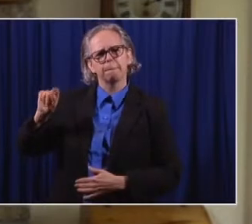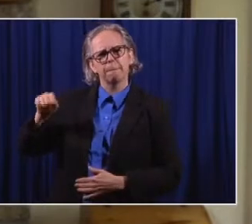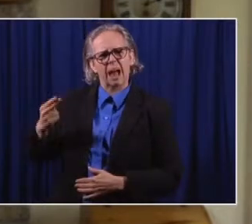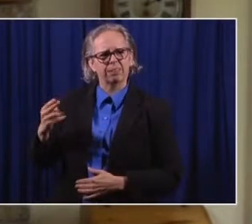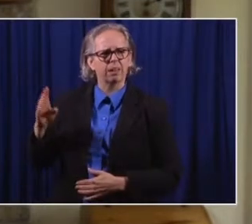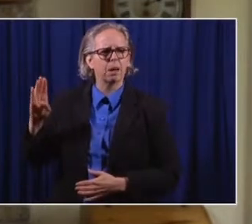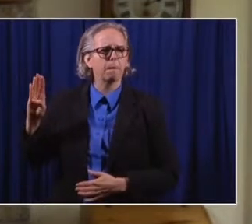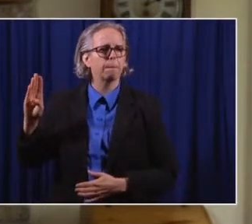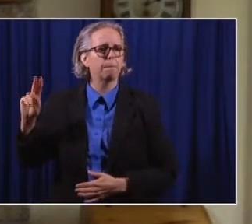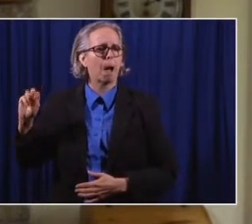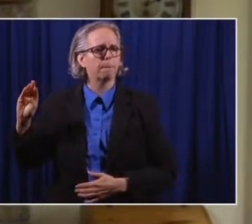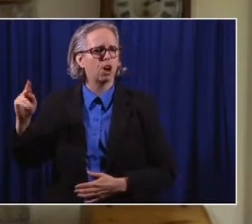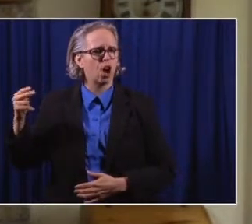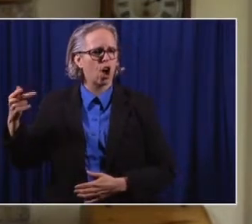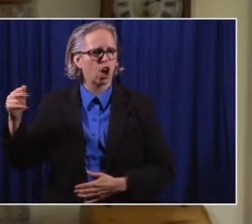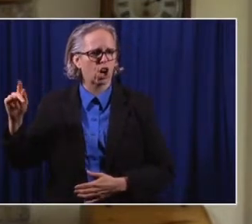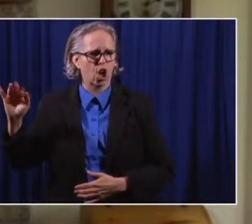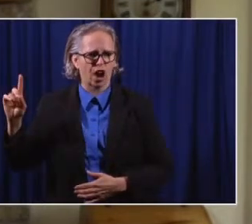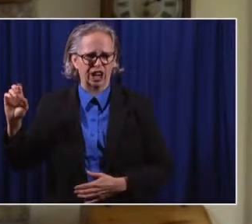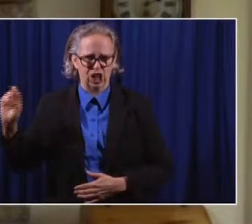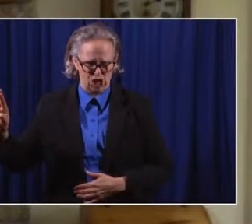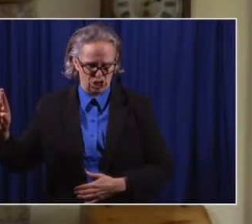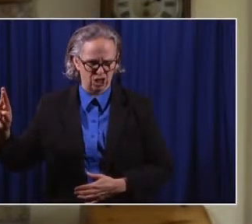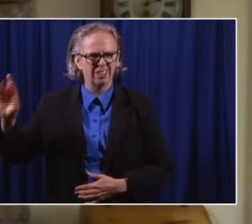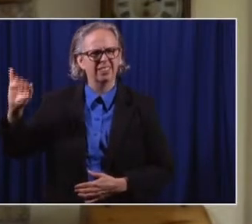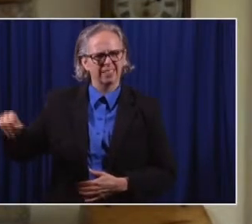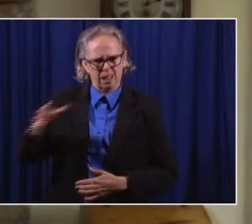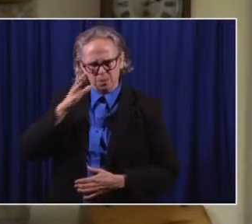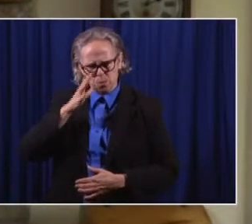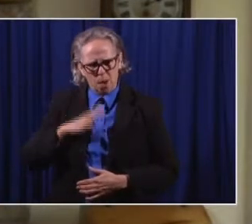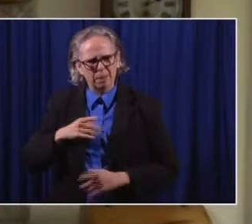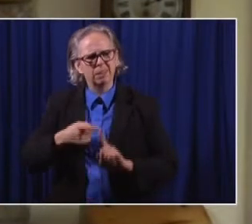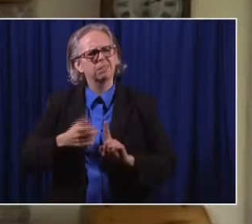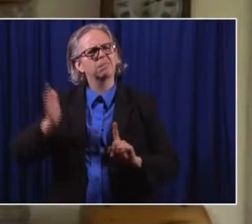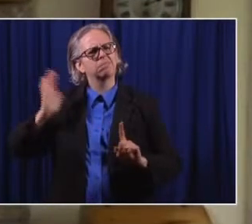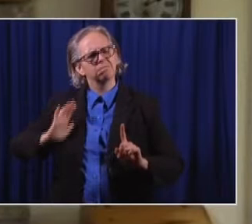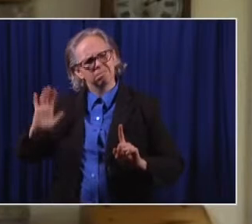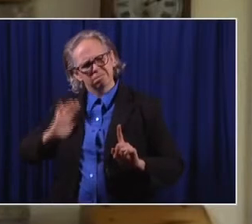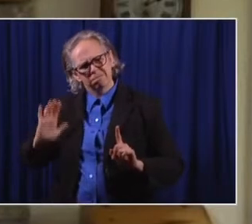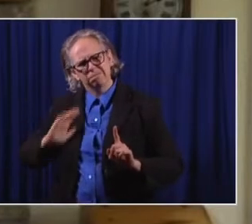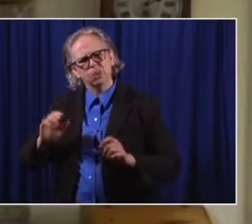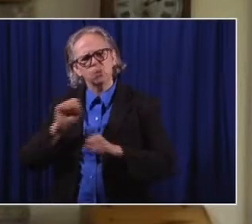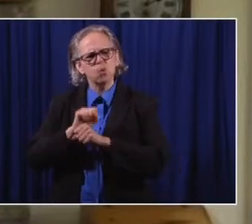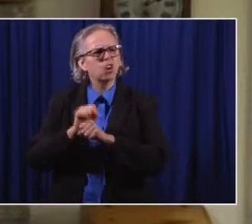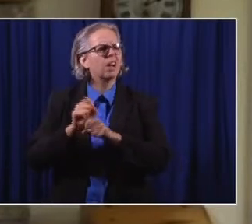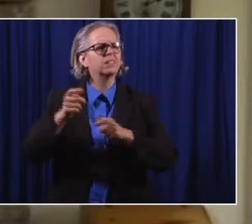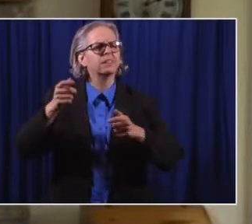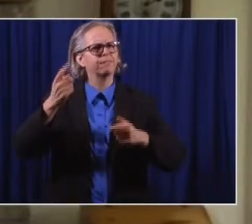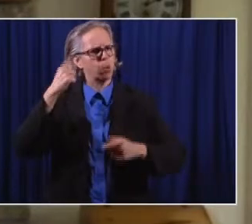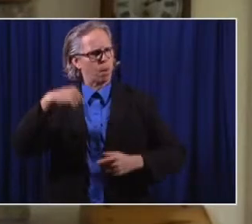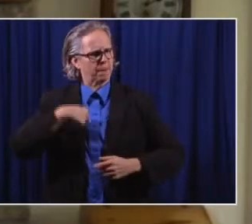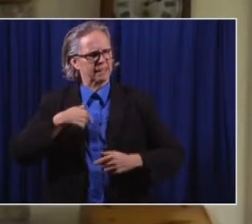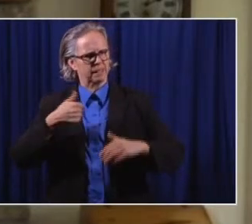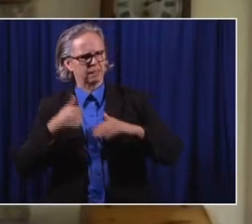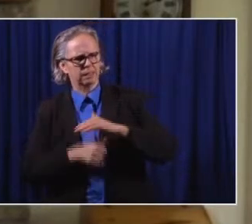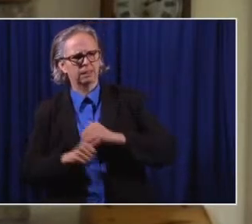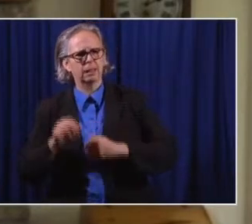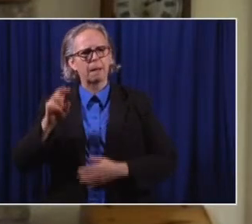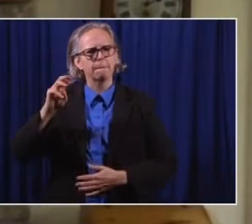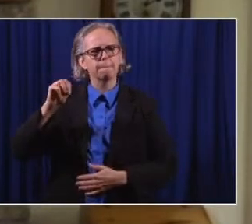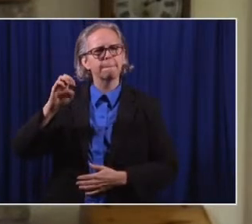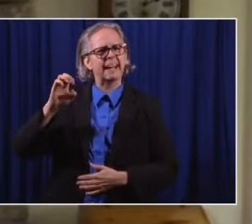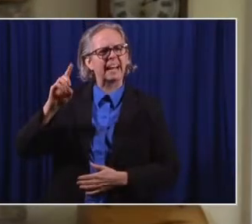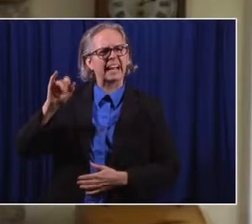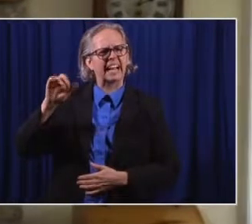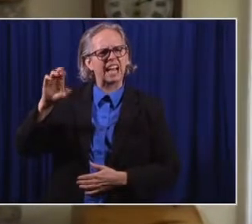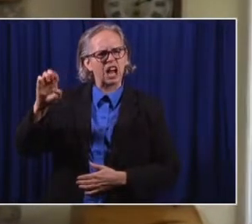Beth worked for me as a nurse analyst at the Medicare fraud unit of the Attorney General's office.